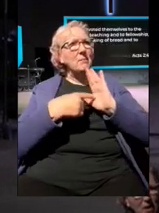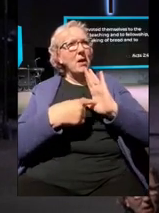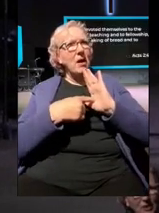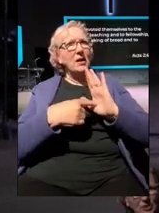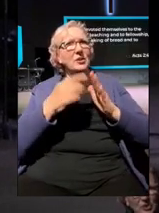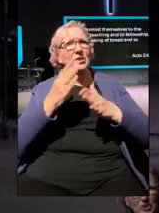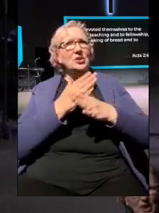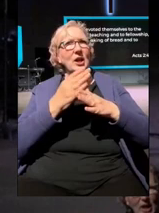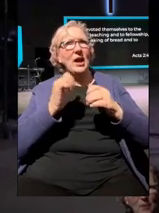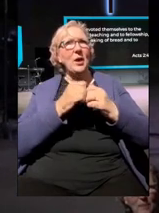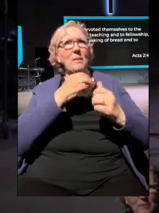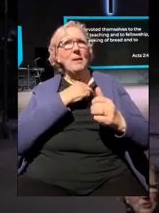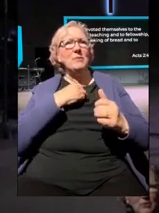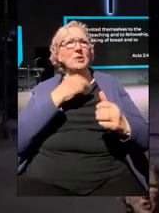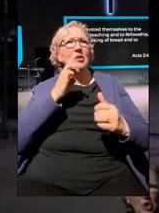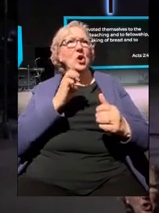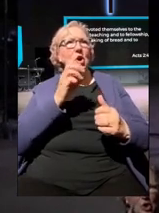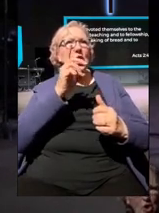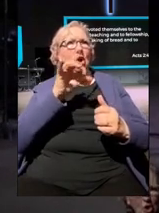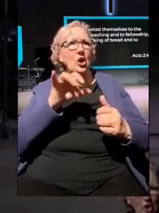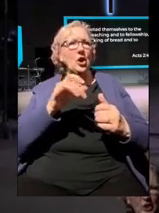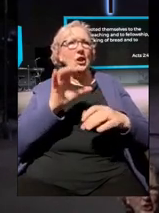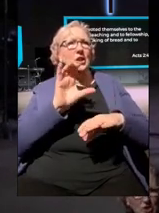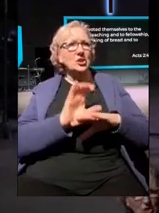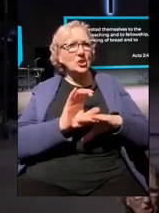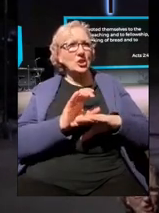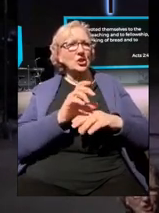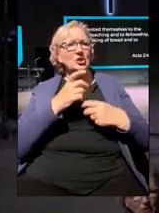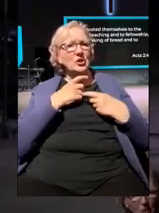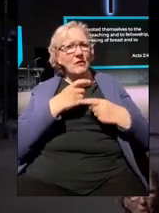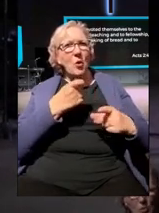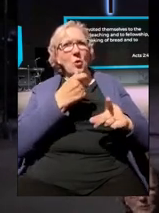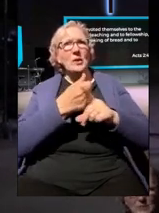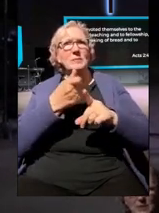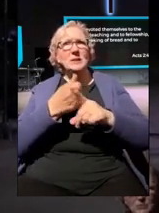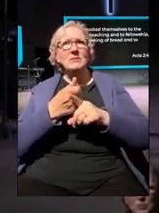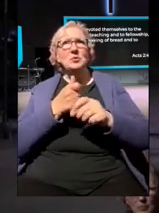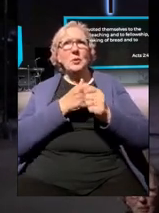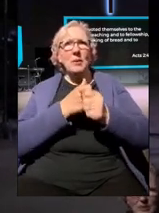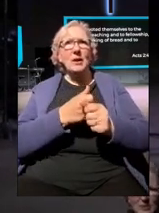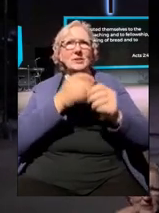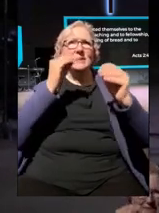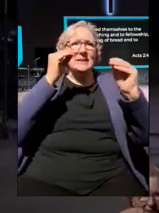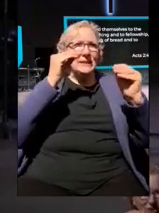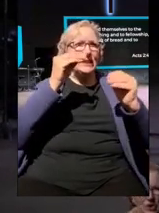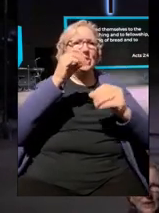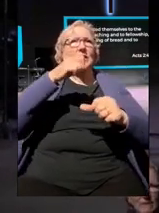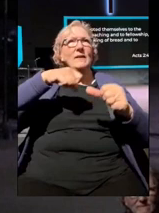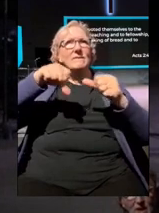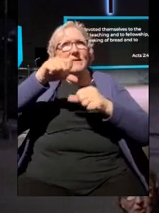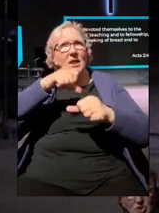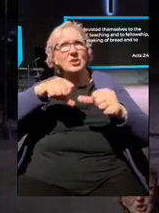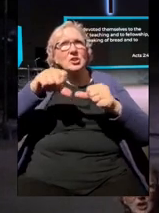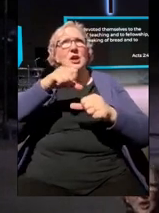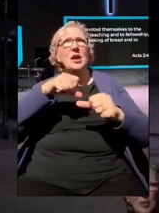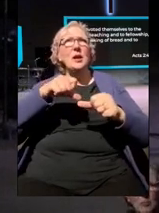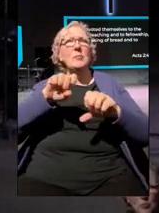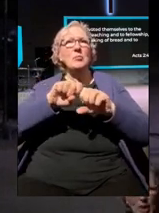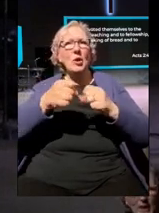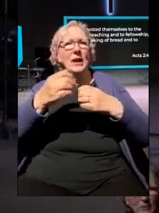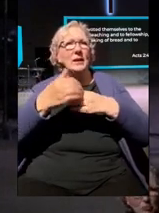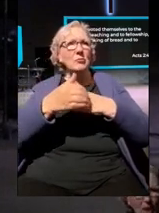members of the early church devoted themselves to the apostles' teaching and to fellowship, to the breaking of